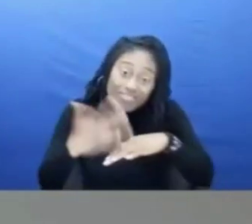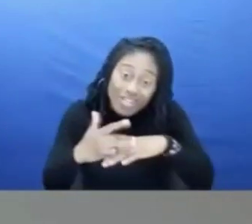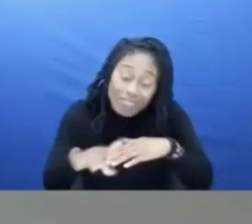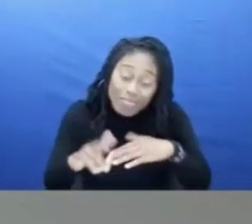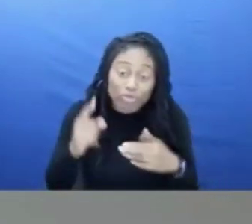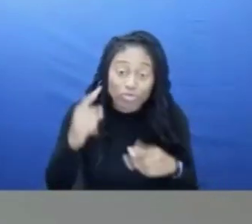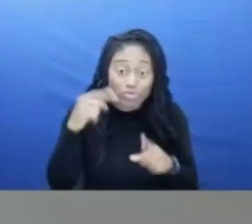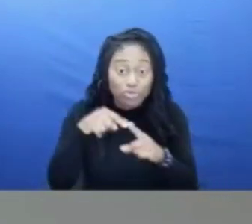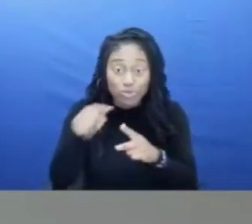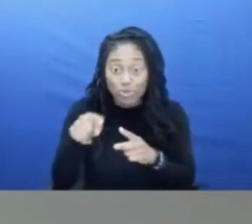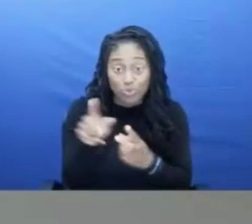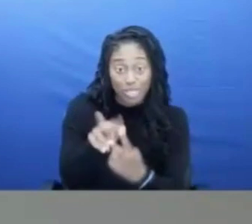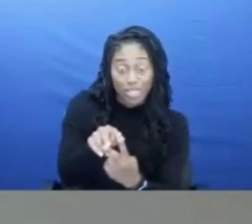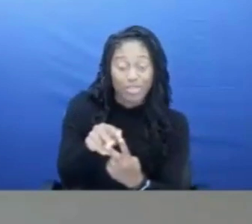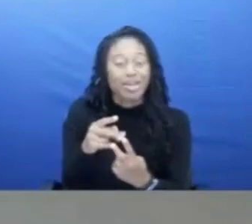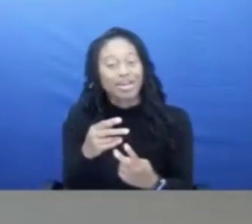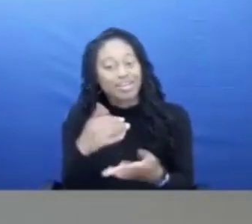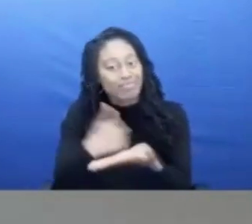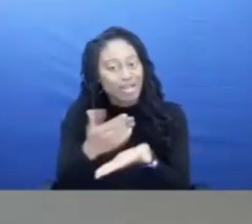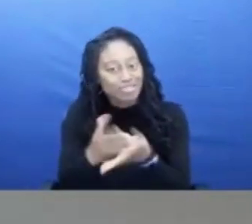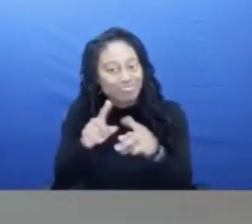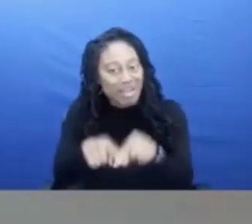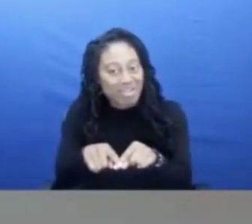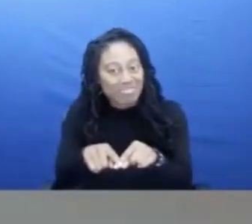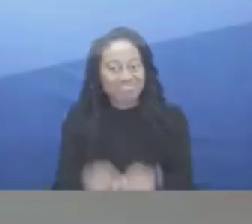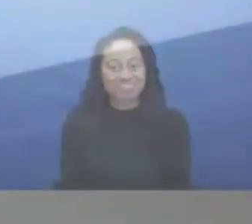your budget is really the best way to go.